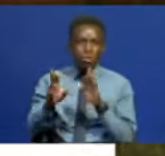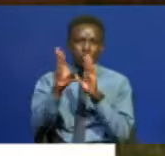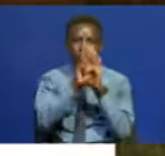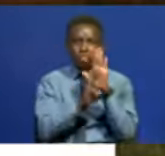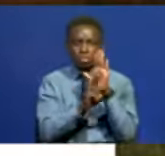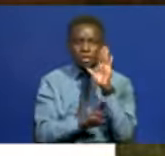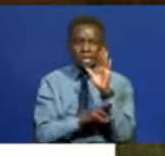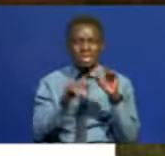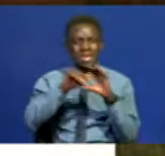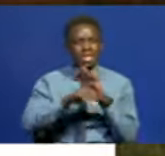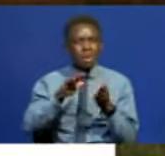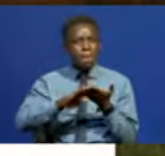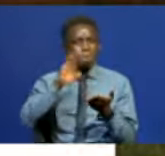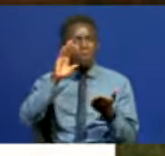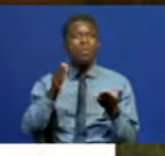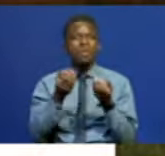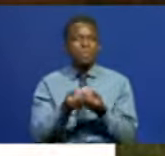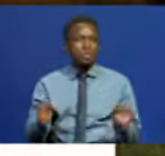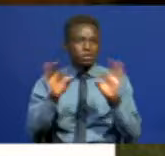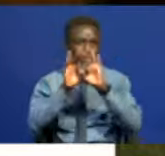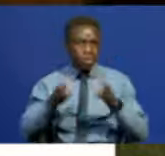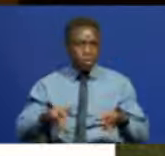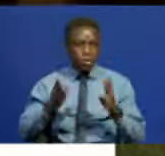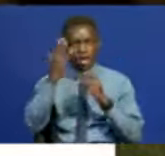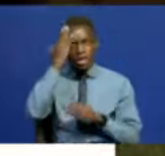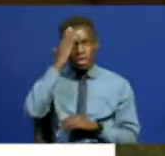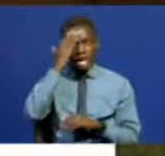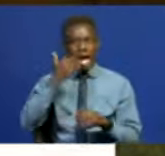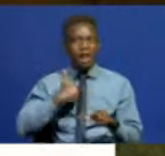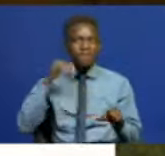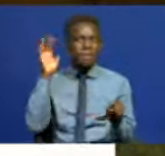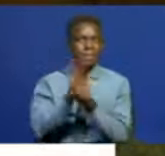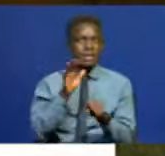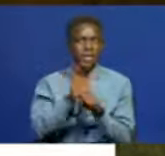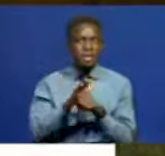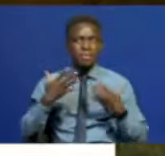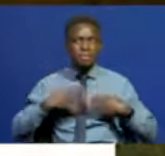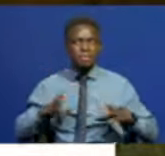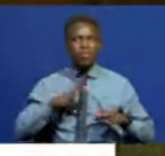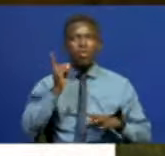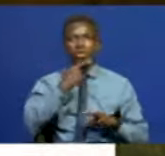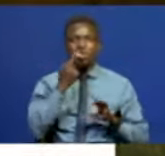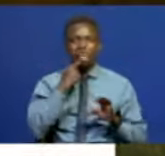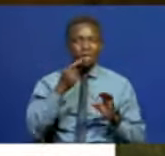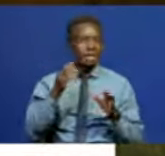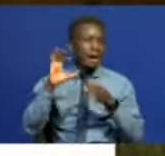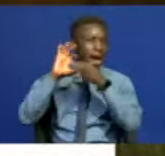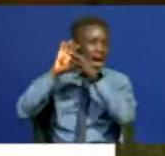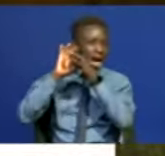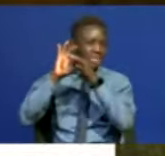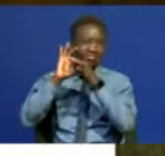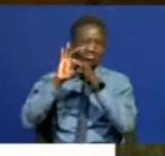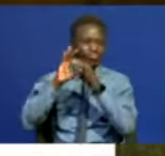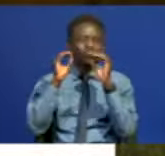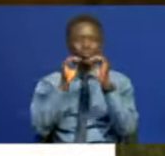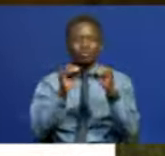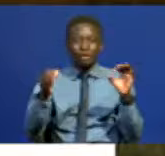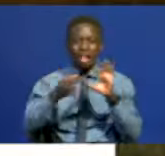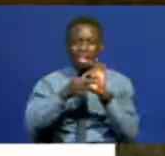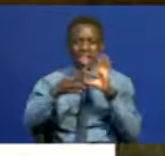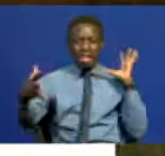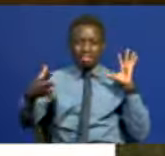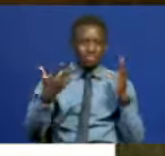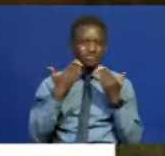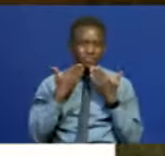know that so many folks have lost touch with their cultures. Mm. But we, because we are still